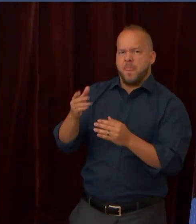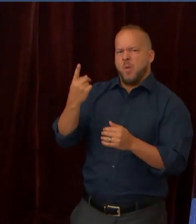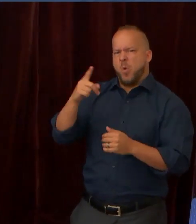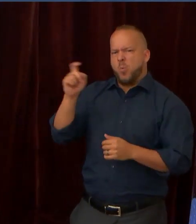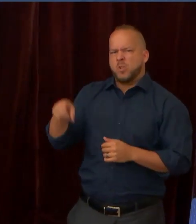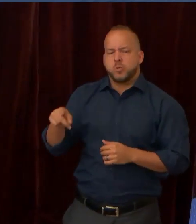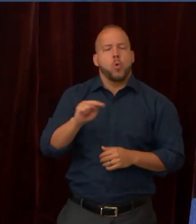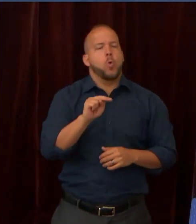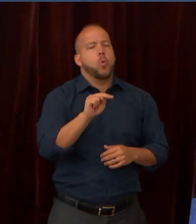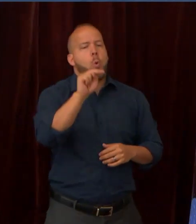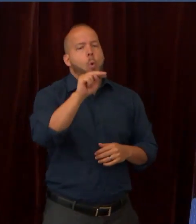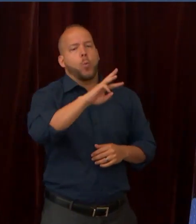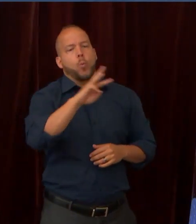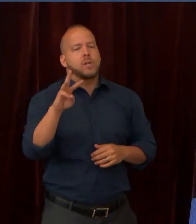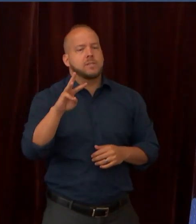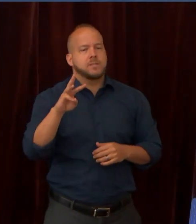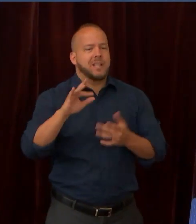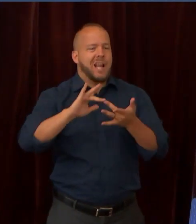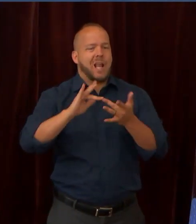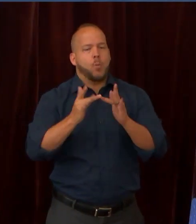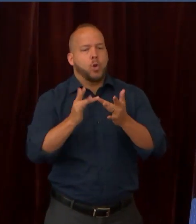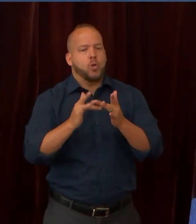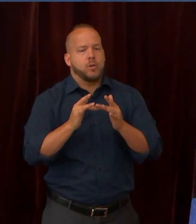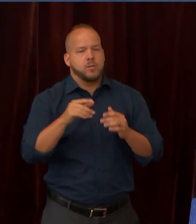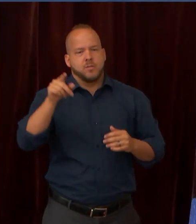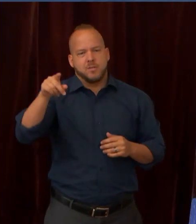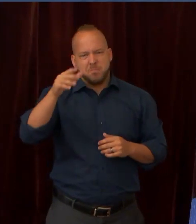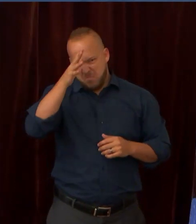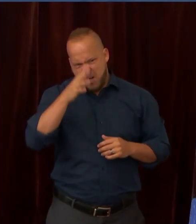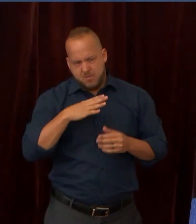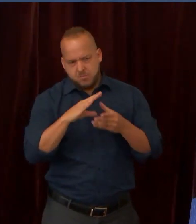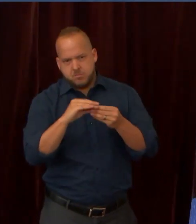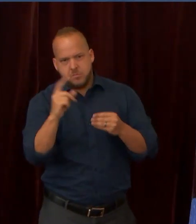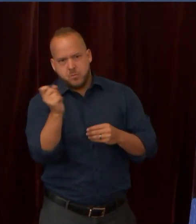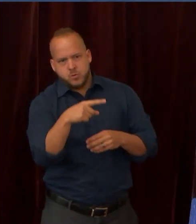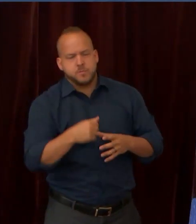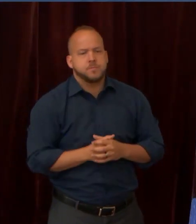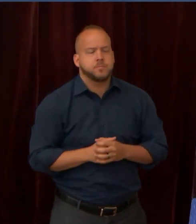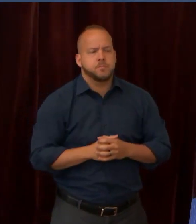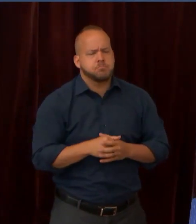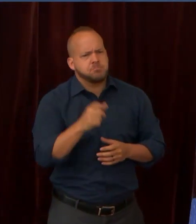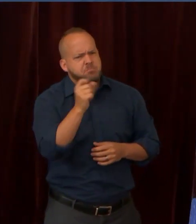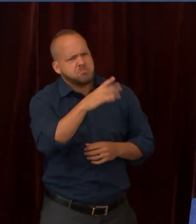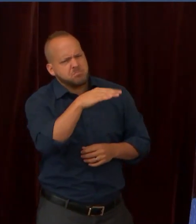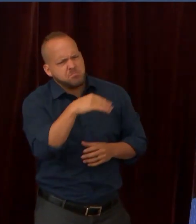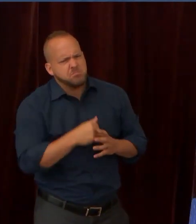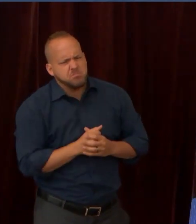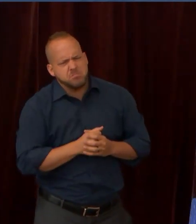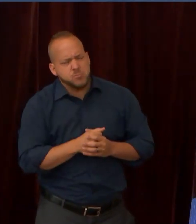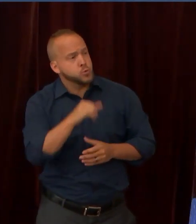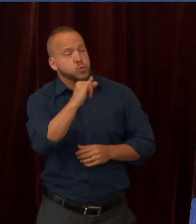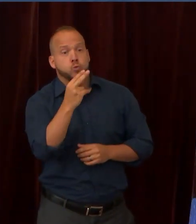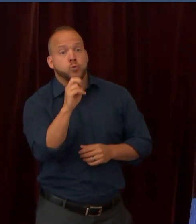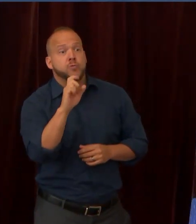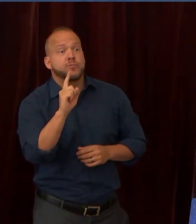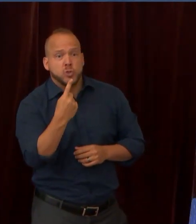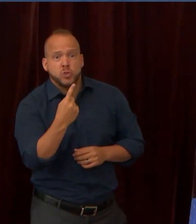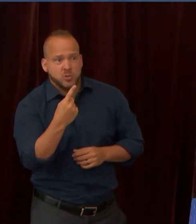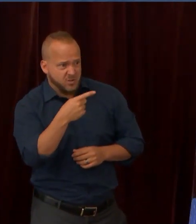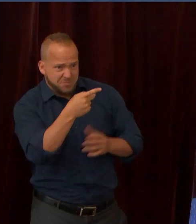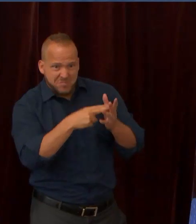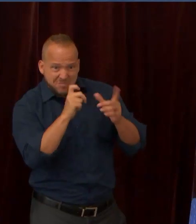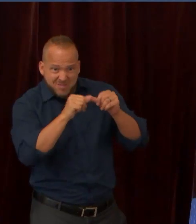your stay-home order on June 1st. Do you actually need that anymore, or do you envision just defaulting to whatever